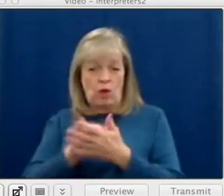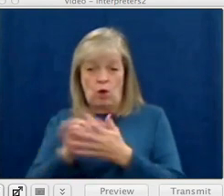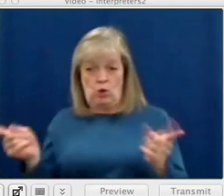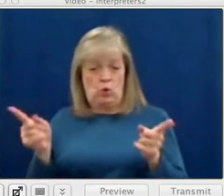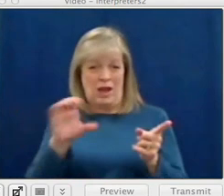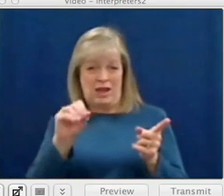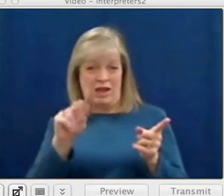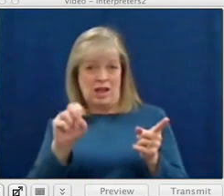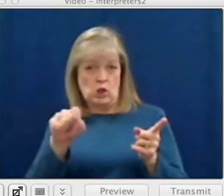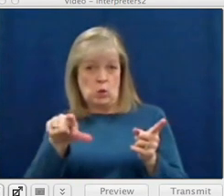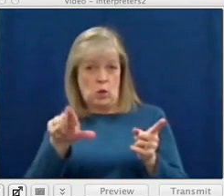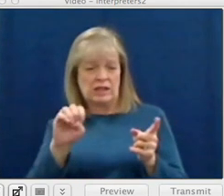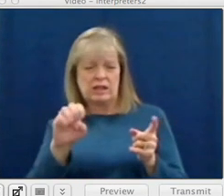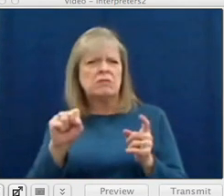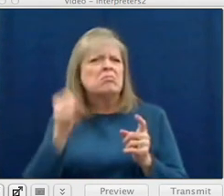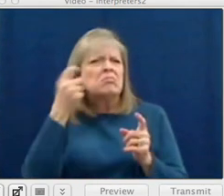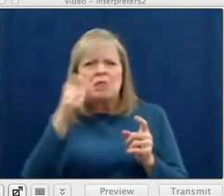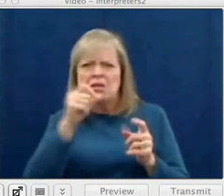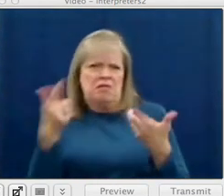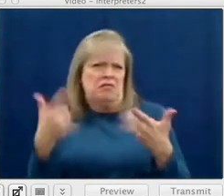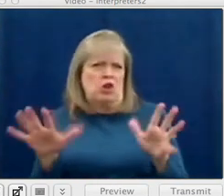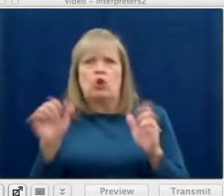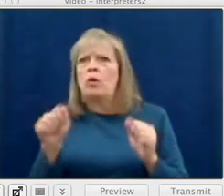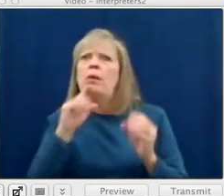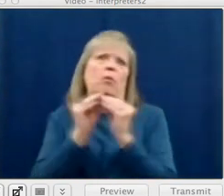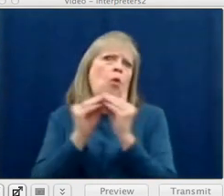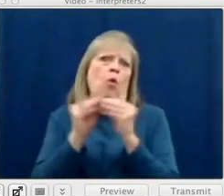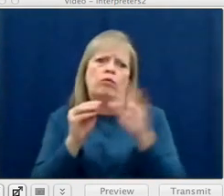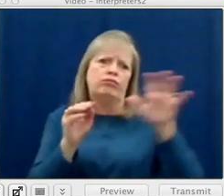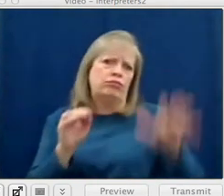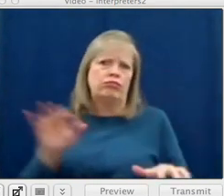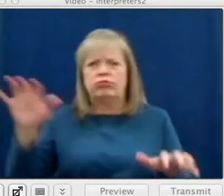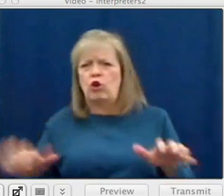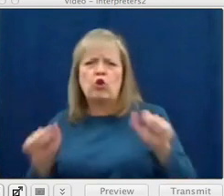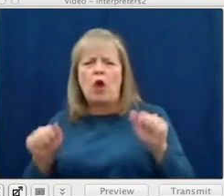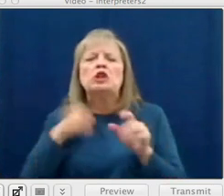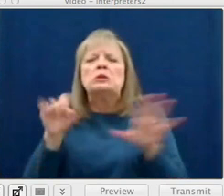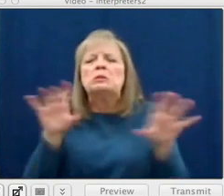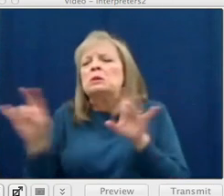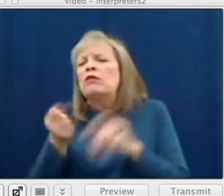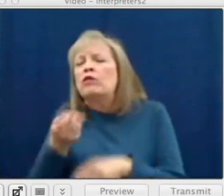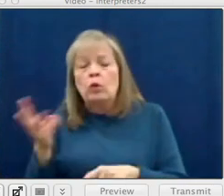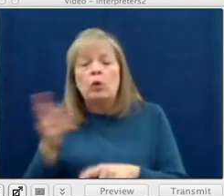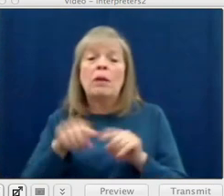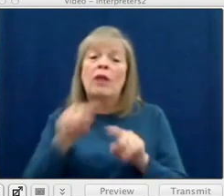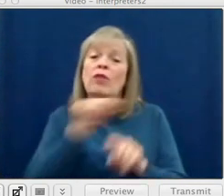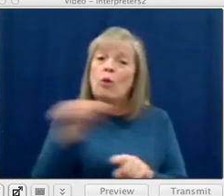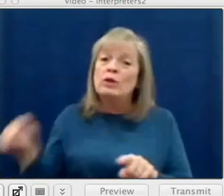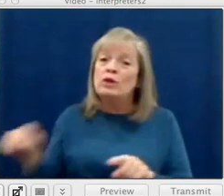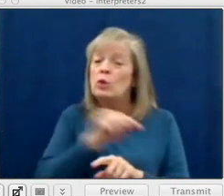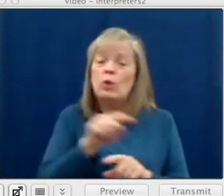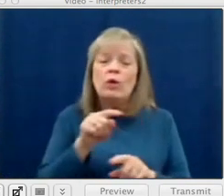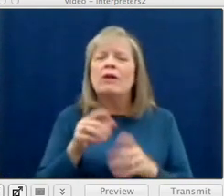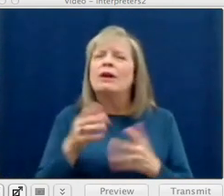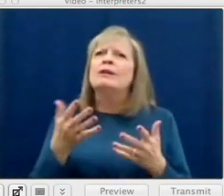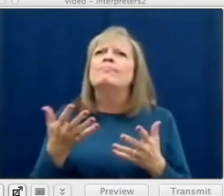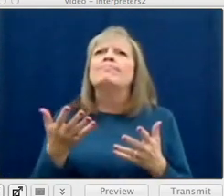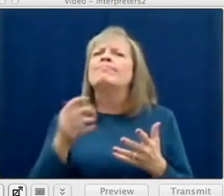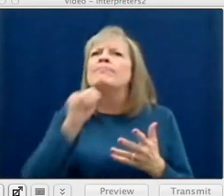with more positive consequences or more negative consequences. But again, the negative consequences and positive consequences aren't